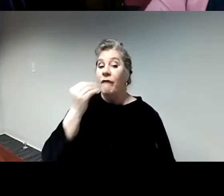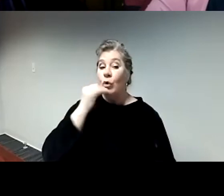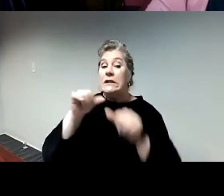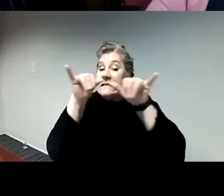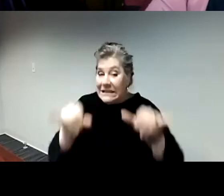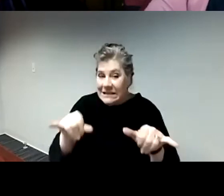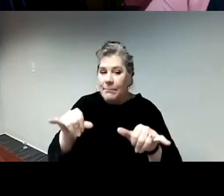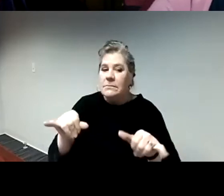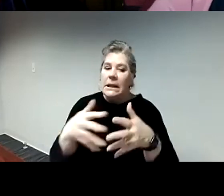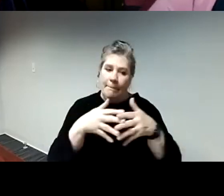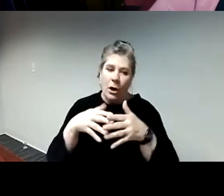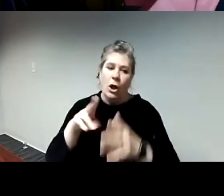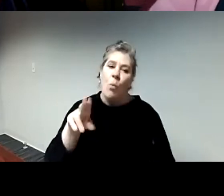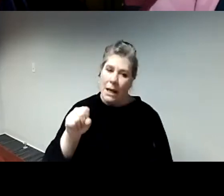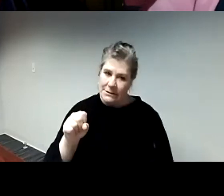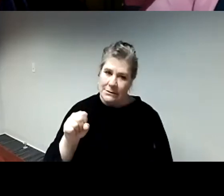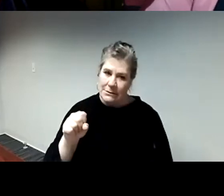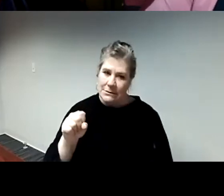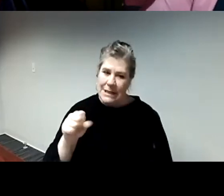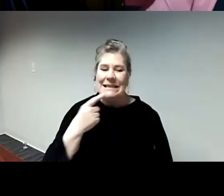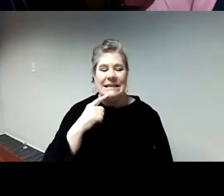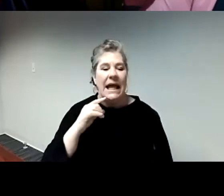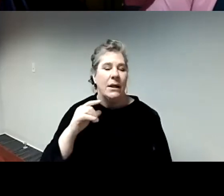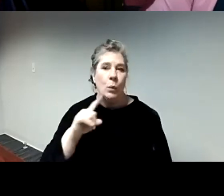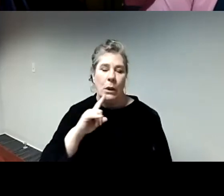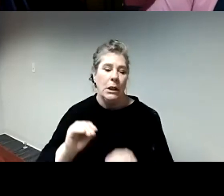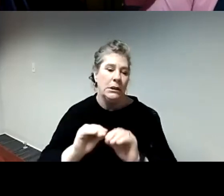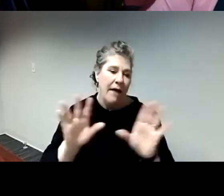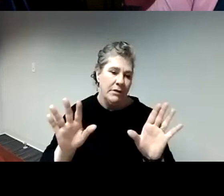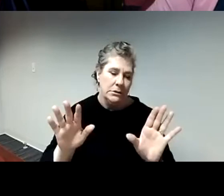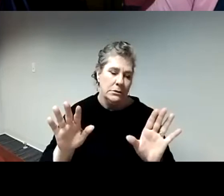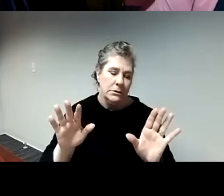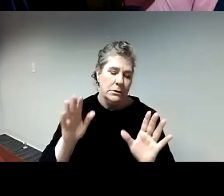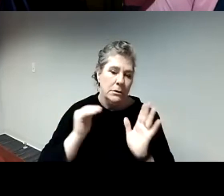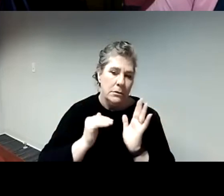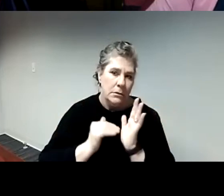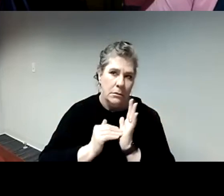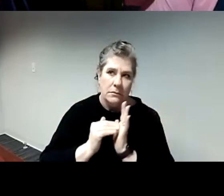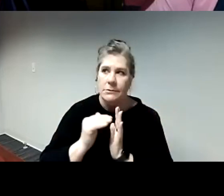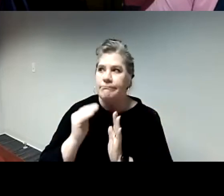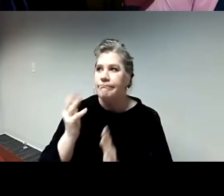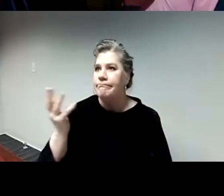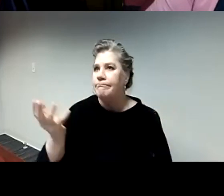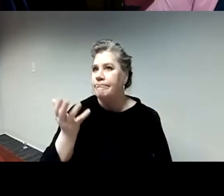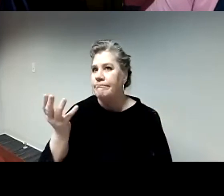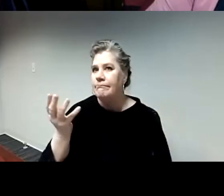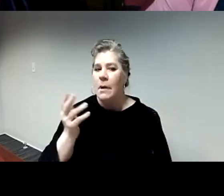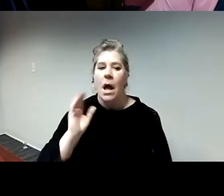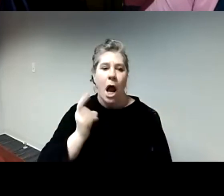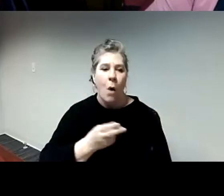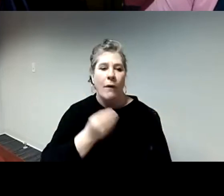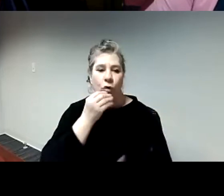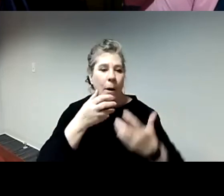in the US, and I say in the US lightly because it's clear that a lot of, especially our food